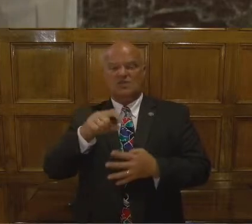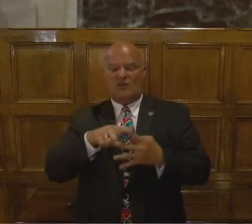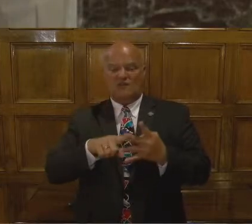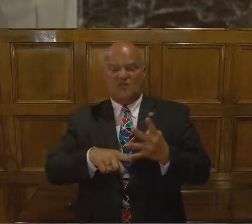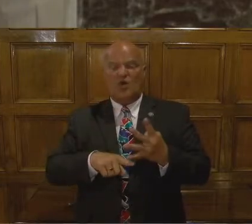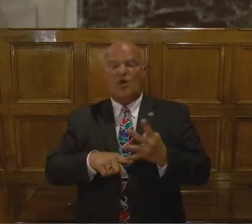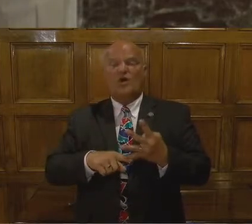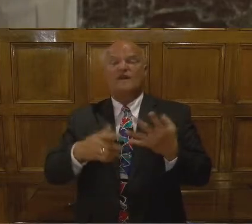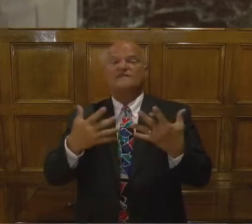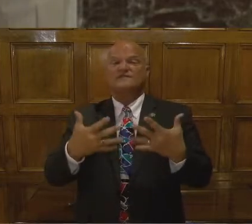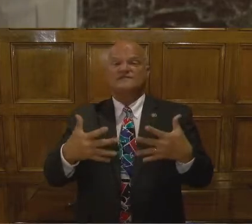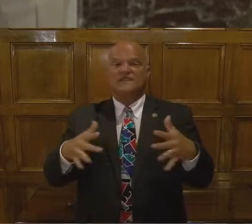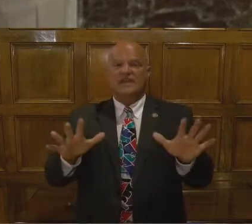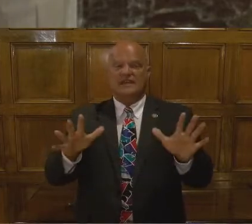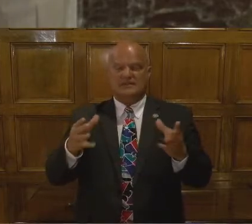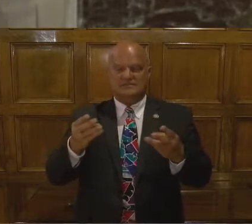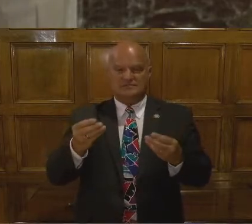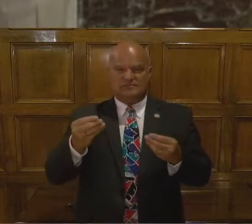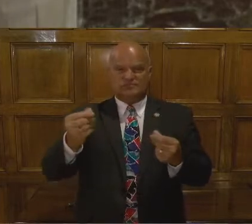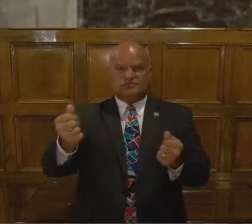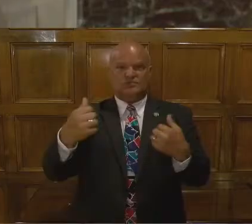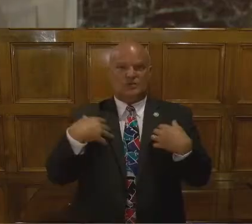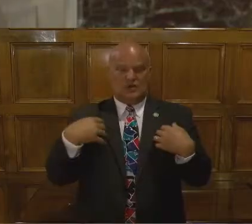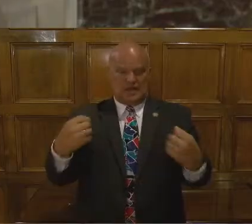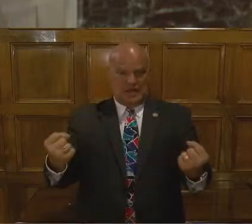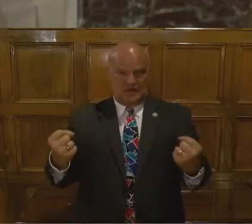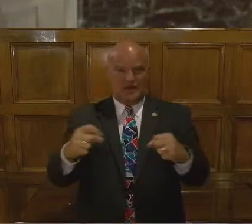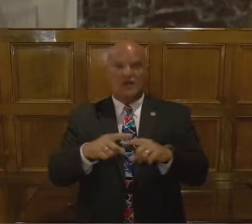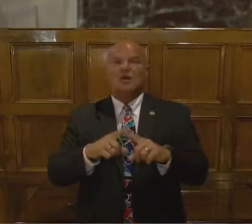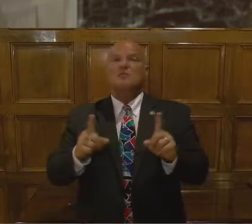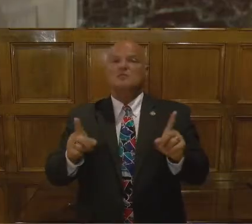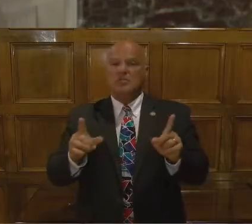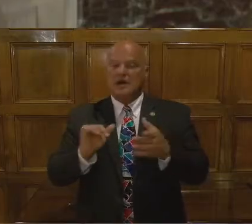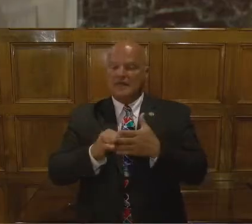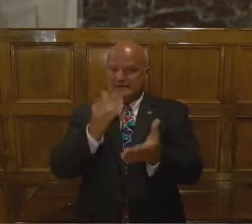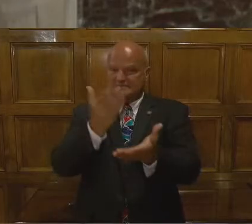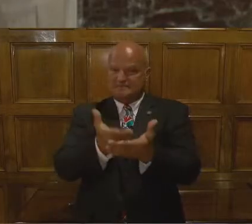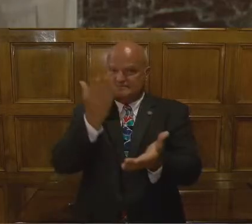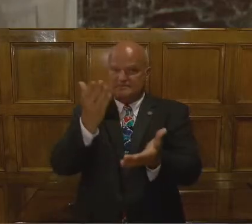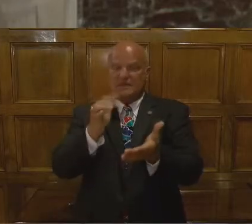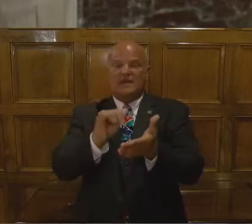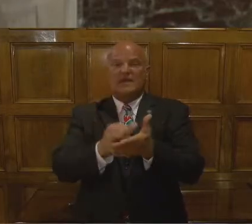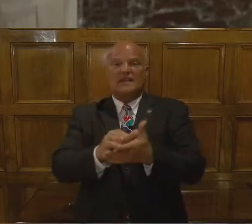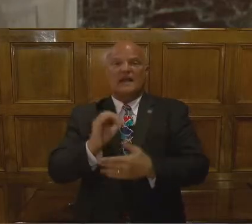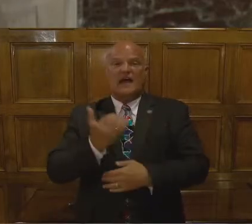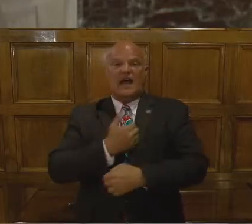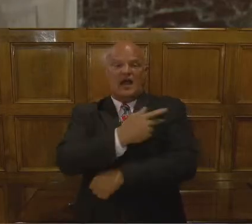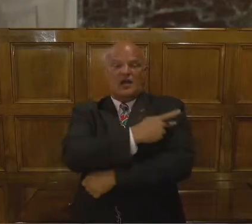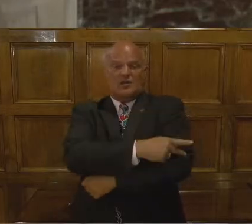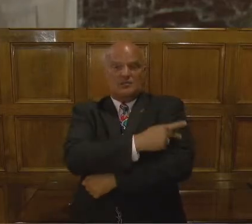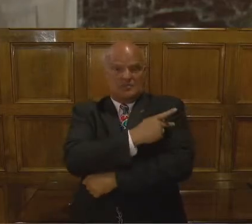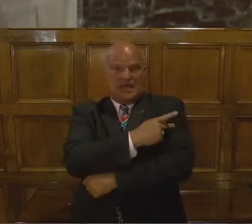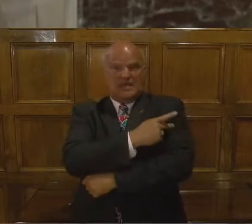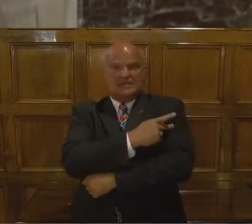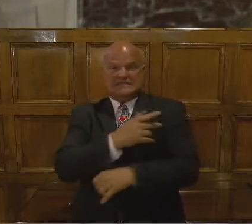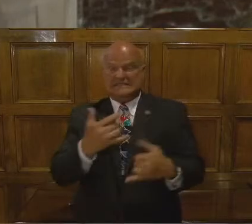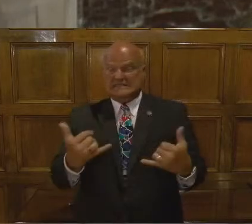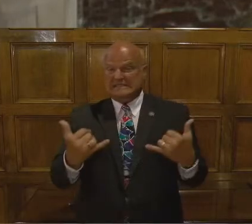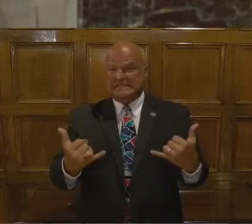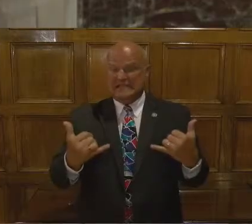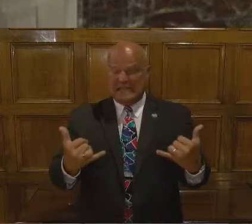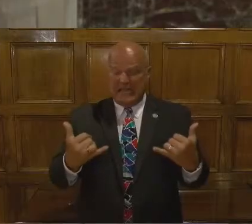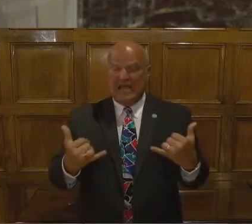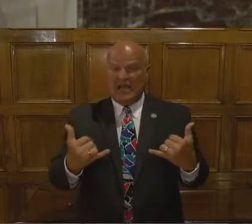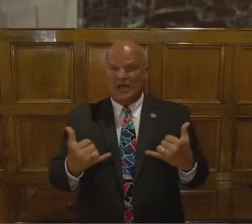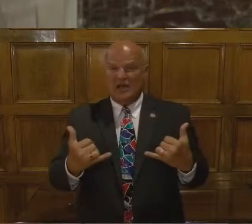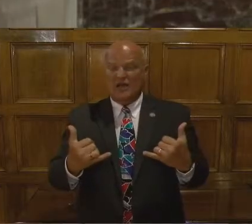weaned off heart-lung bypass and are in the process of recovering. But that goes to show that our patients now